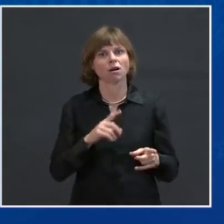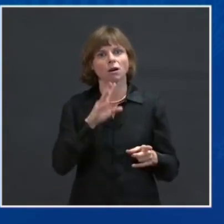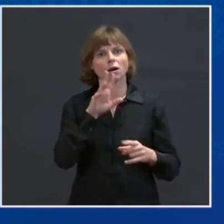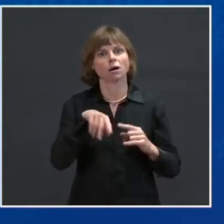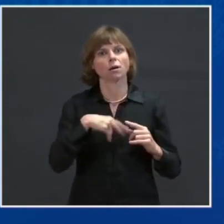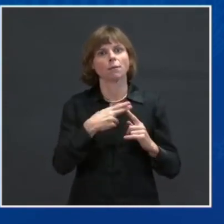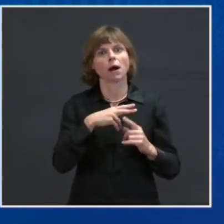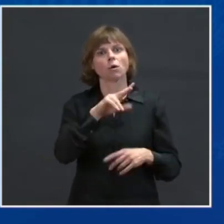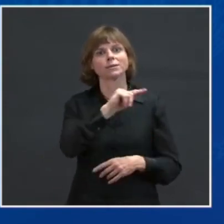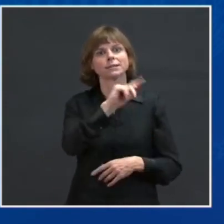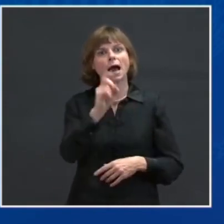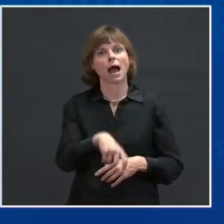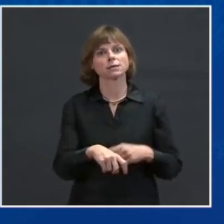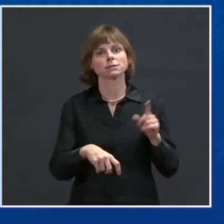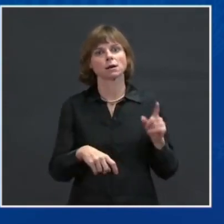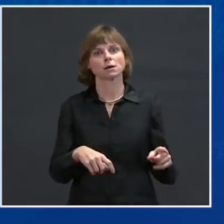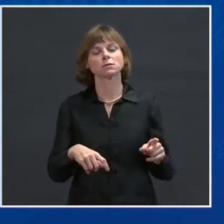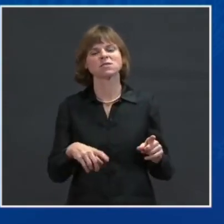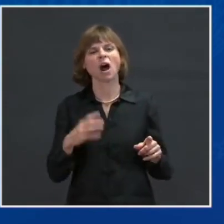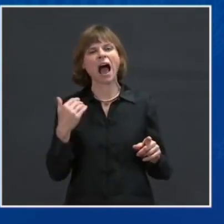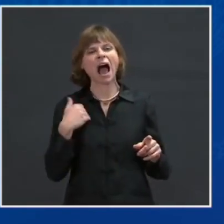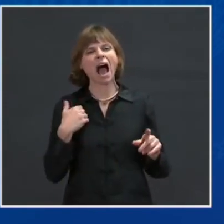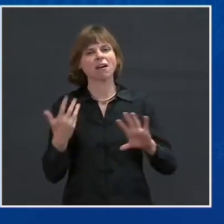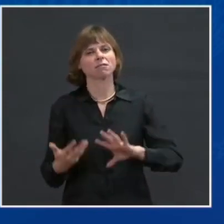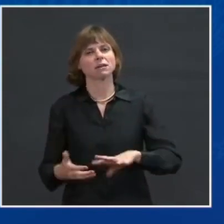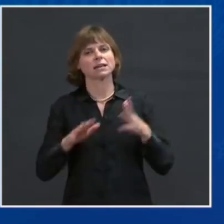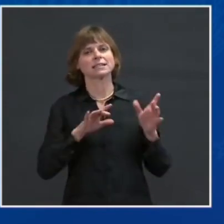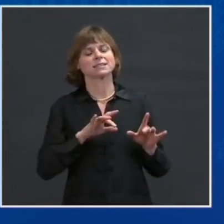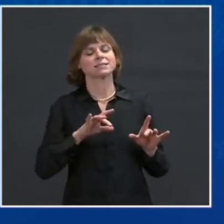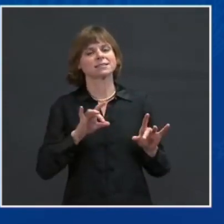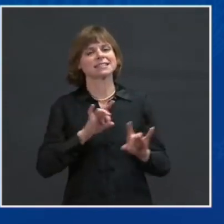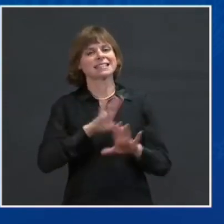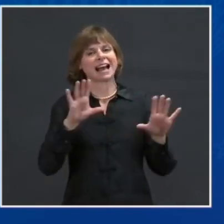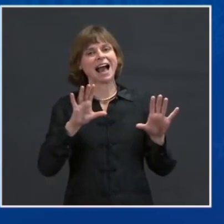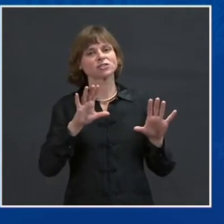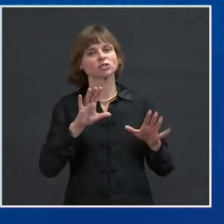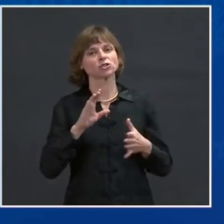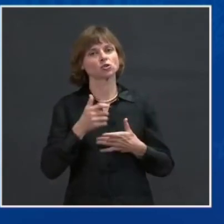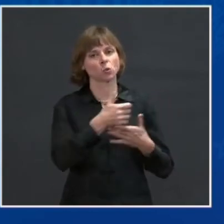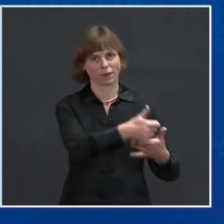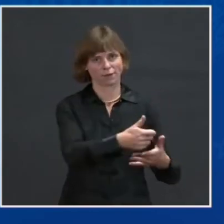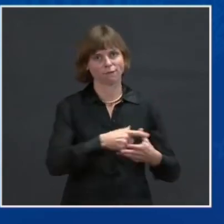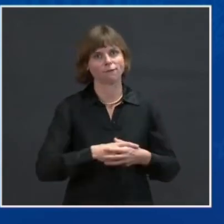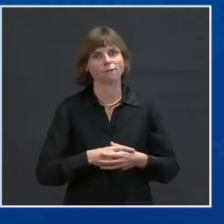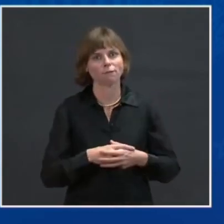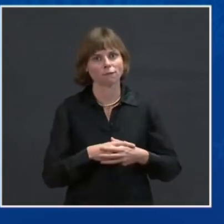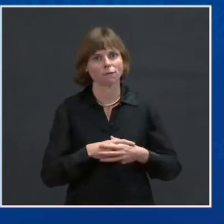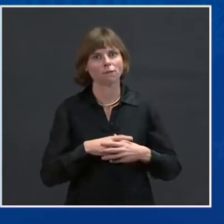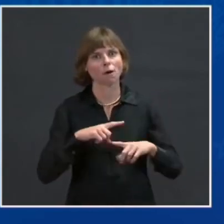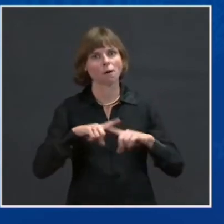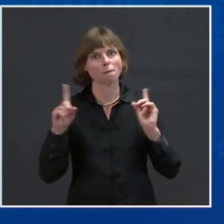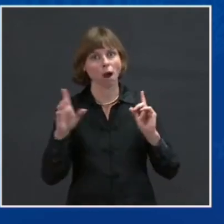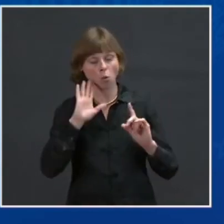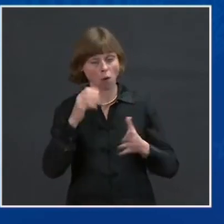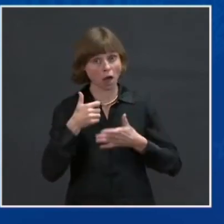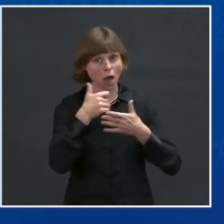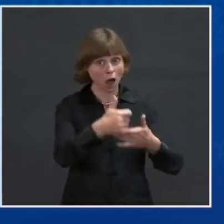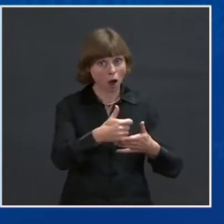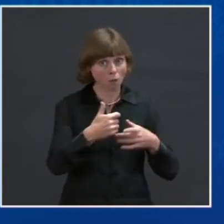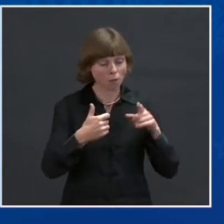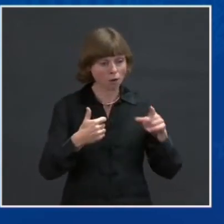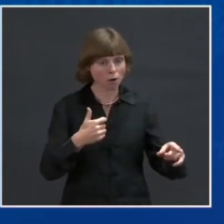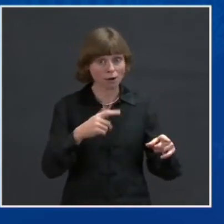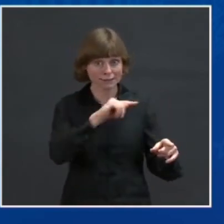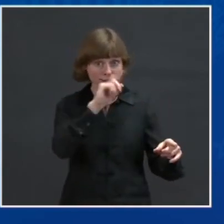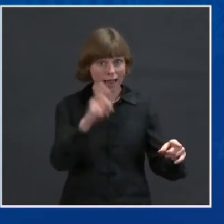beyond disaster relief, is the administration considering any actions to address not only Texas's power grid, but the power grid in the central